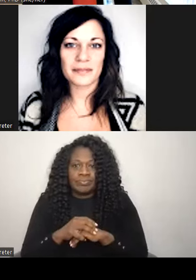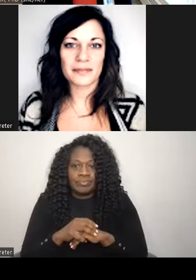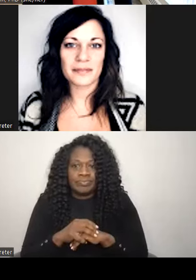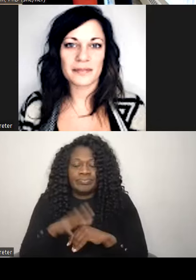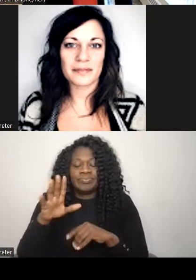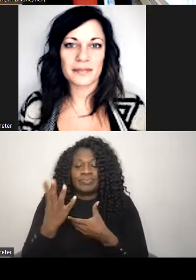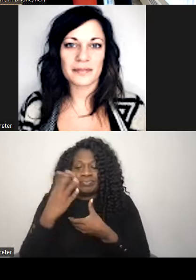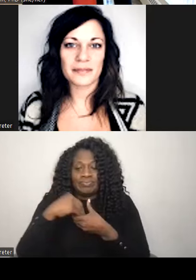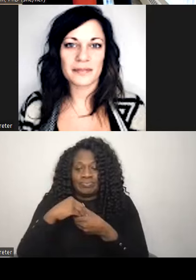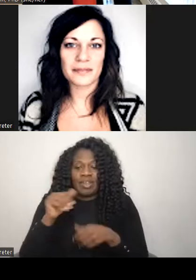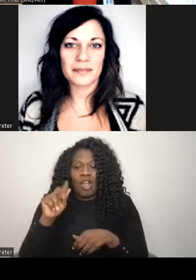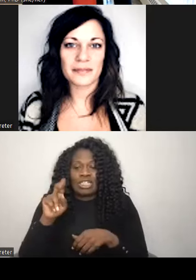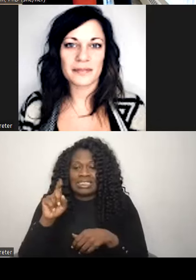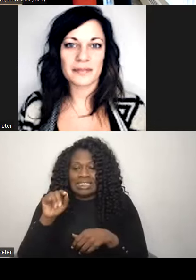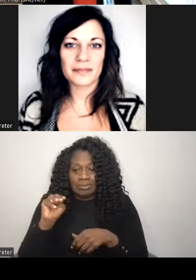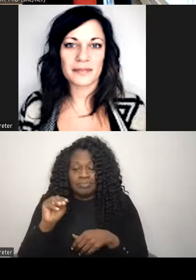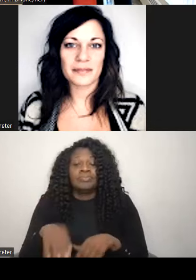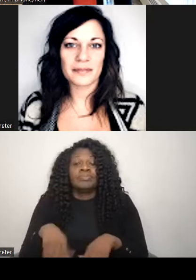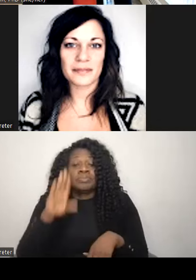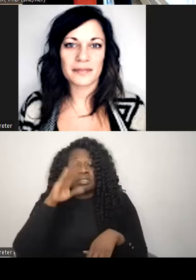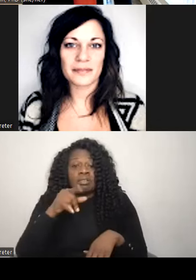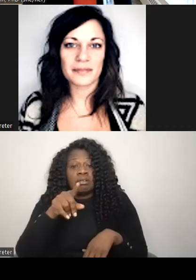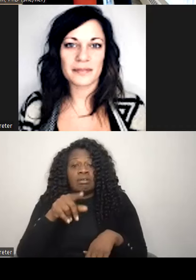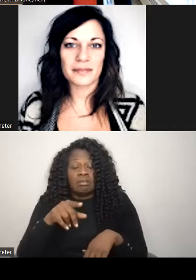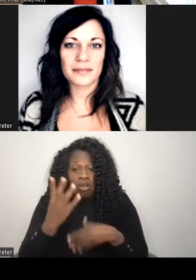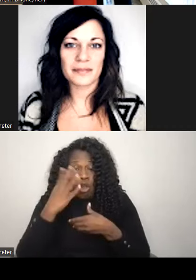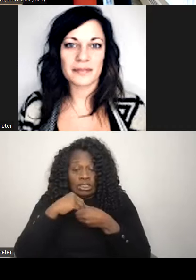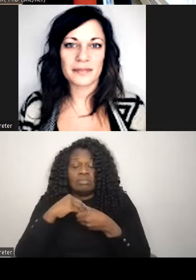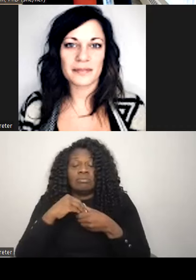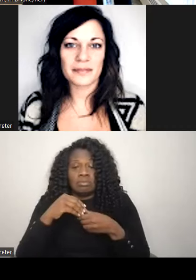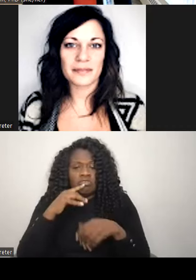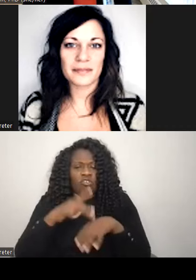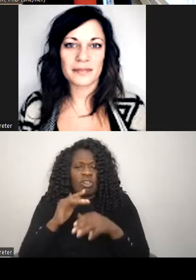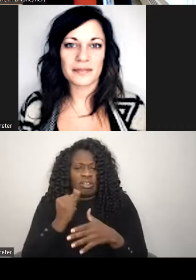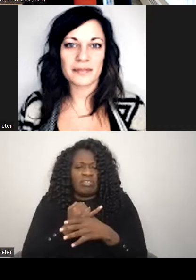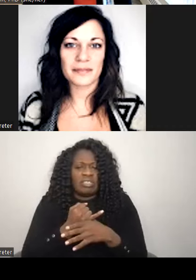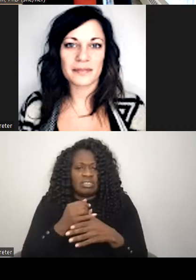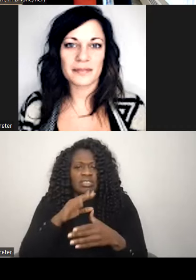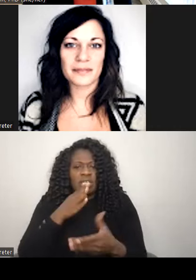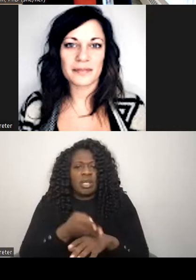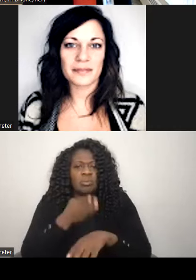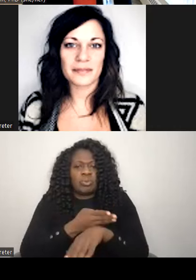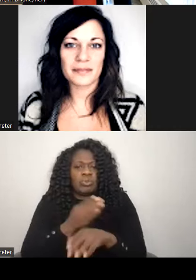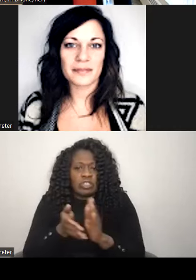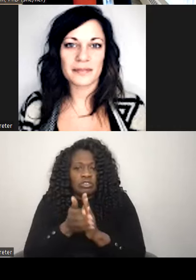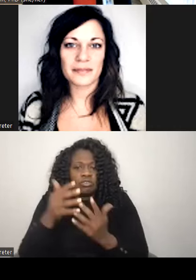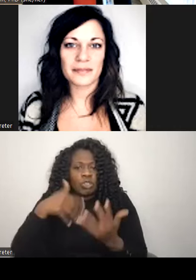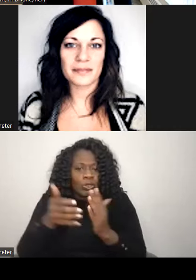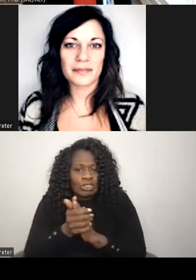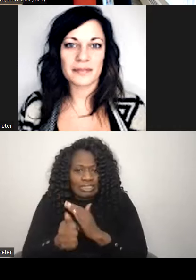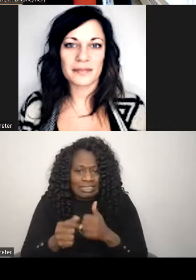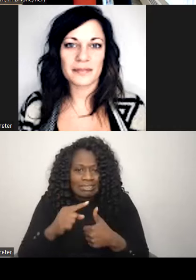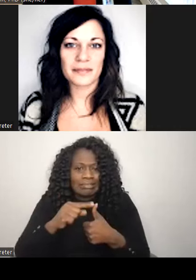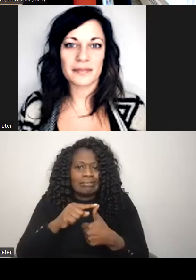Autism. We know again here that for autism, early intervention improves social skills and engagement. It can improve